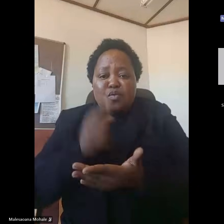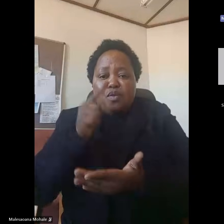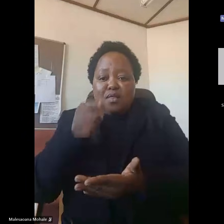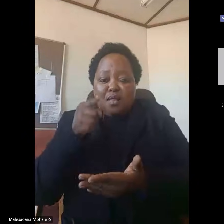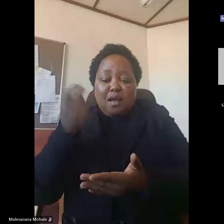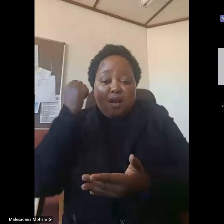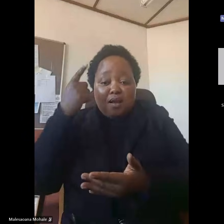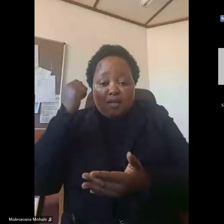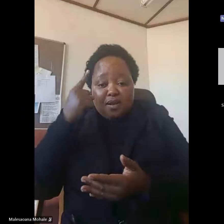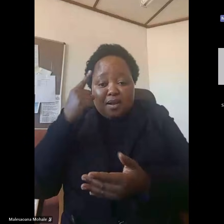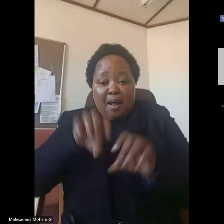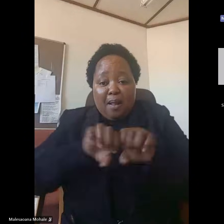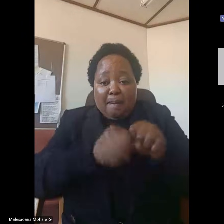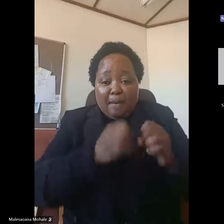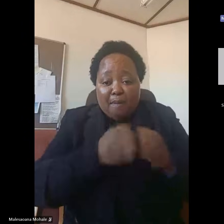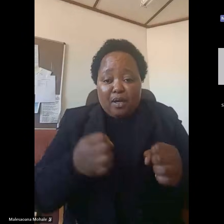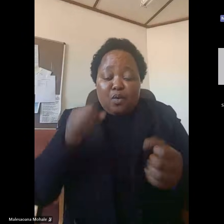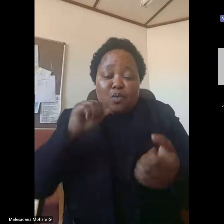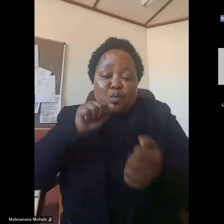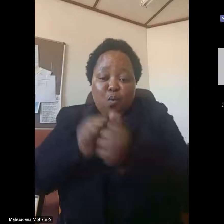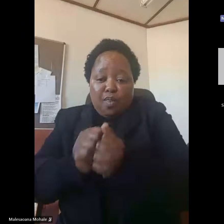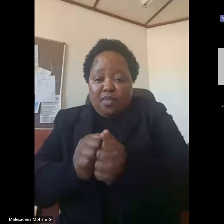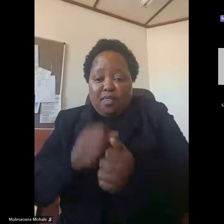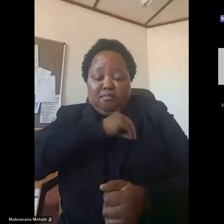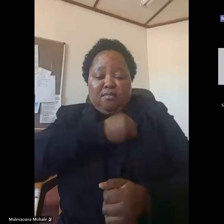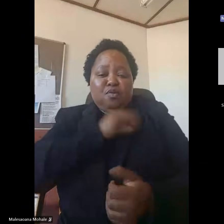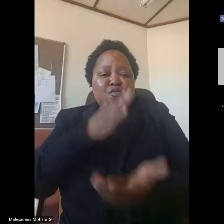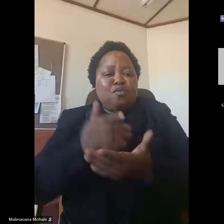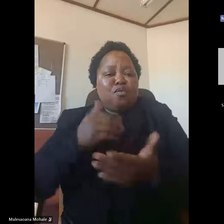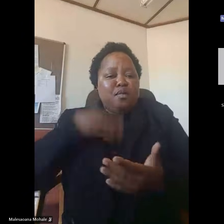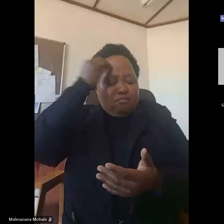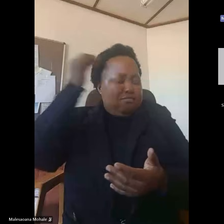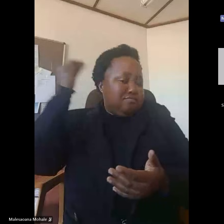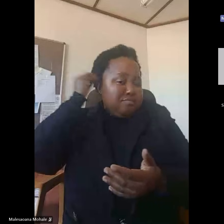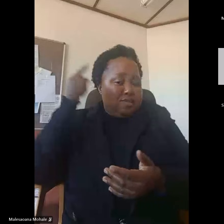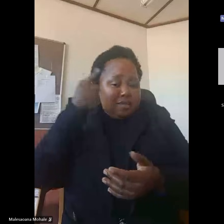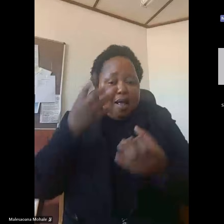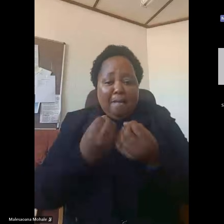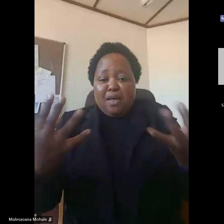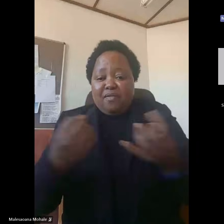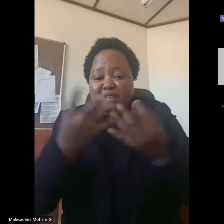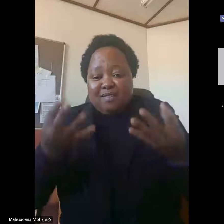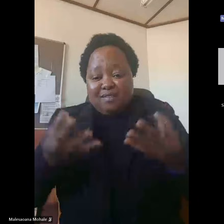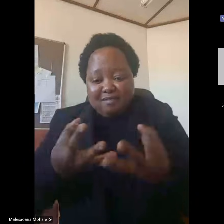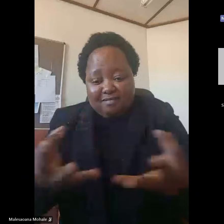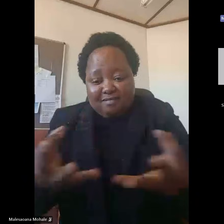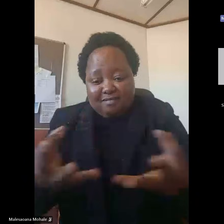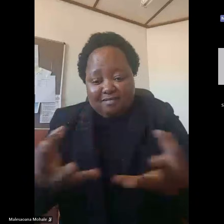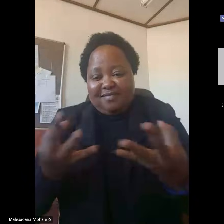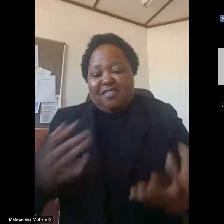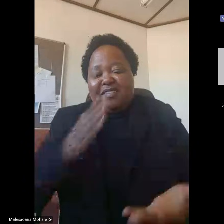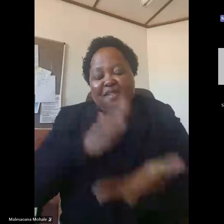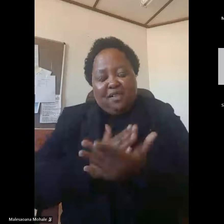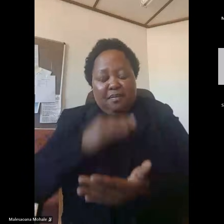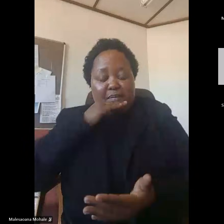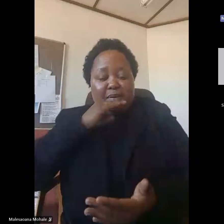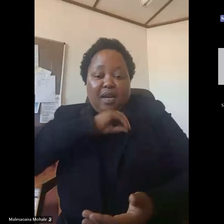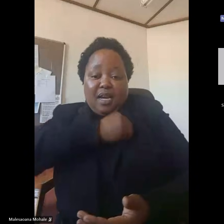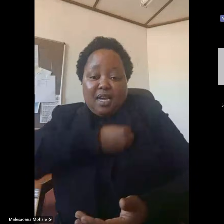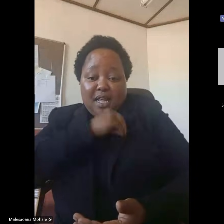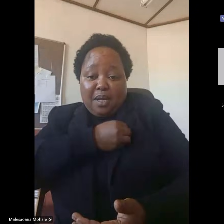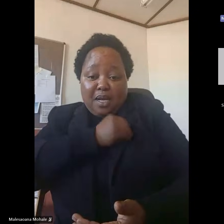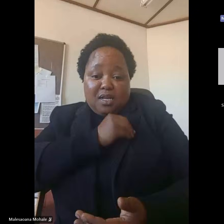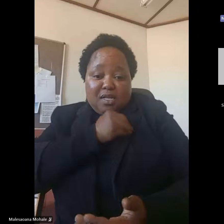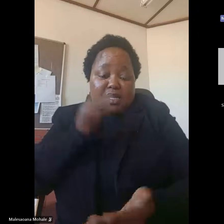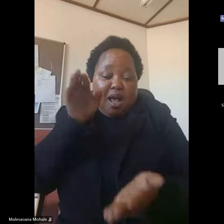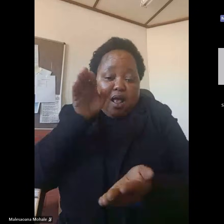not that good in maths, but that one I think I've comprehended it very well, that disability is the sum,